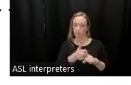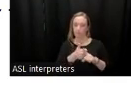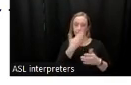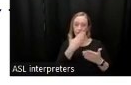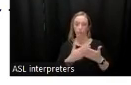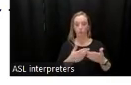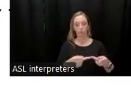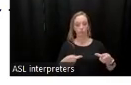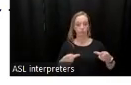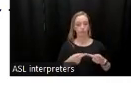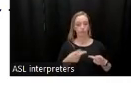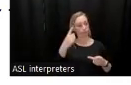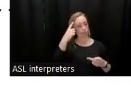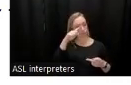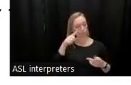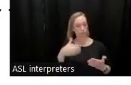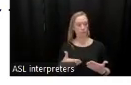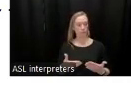new